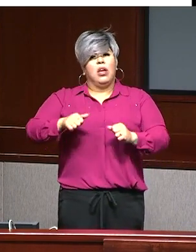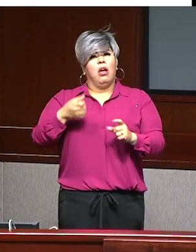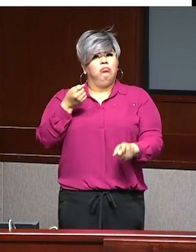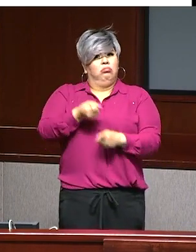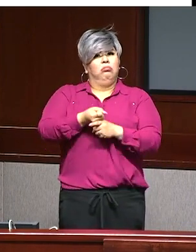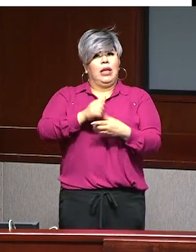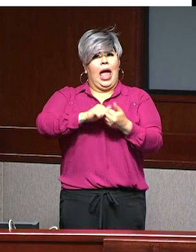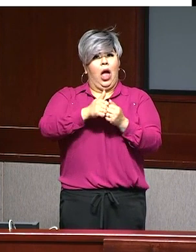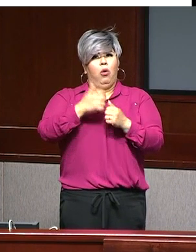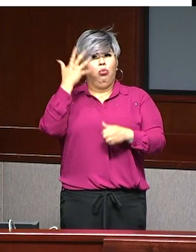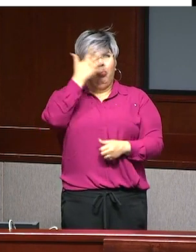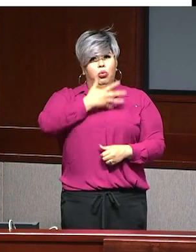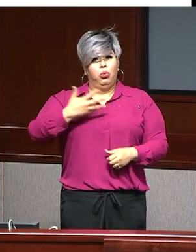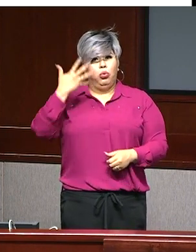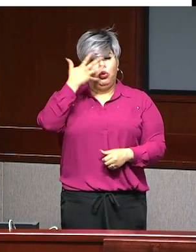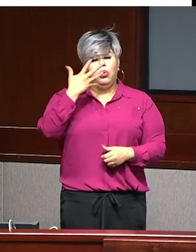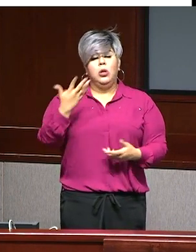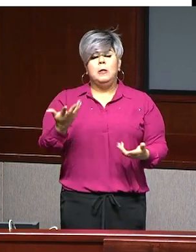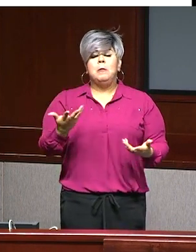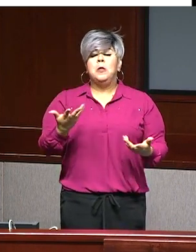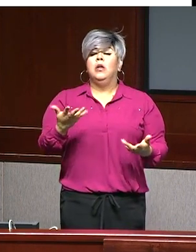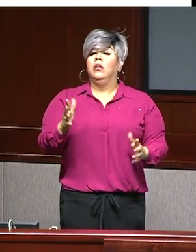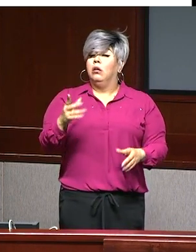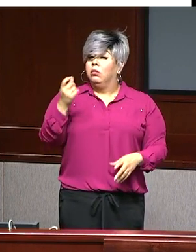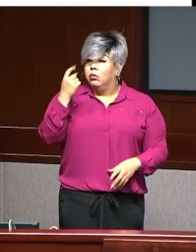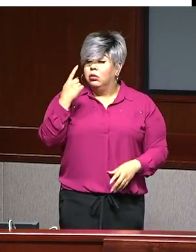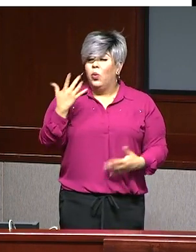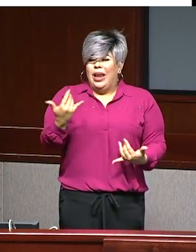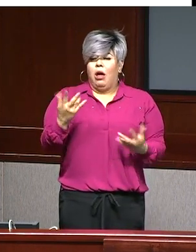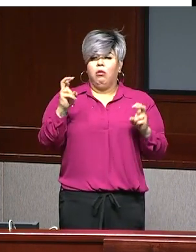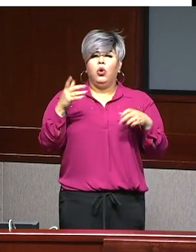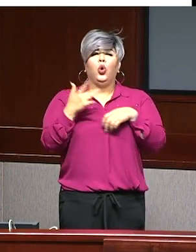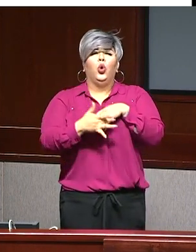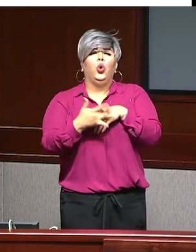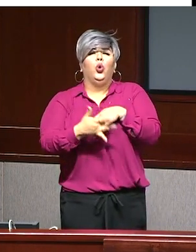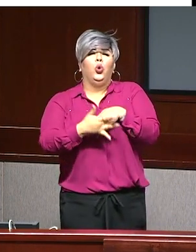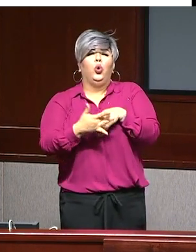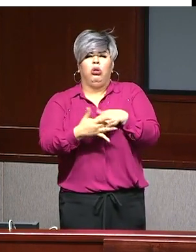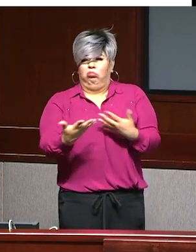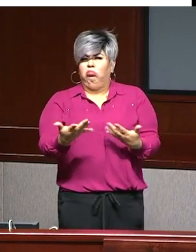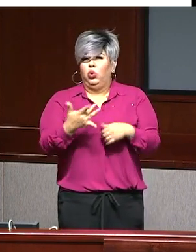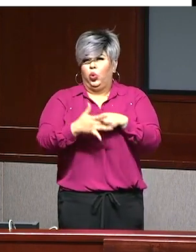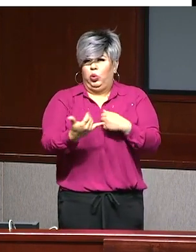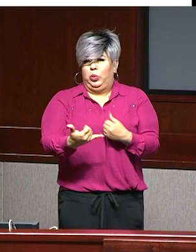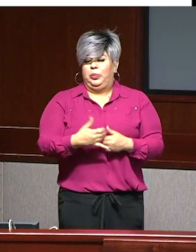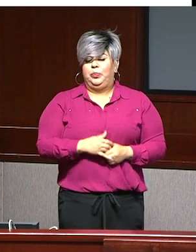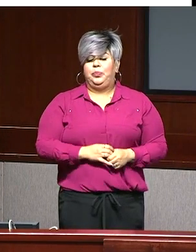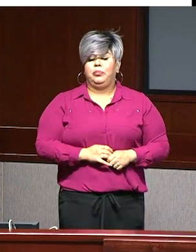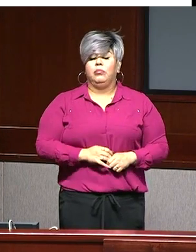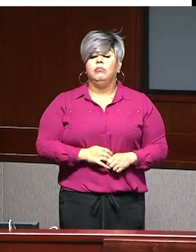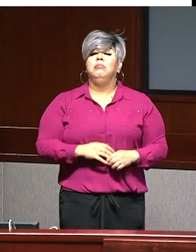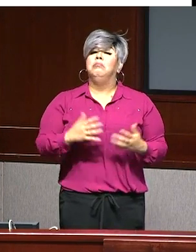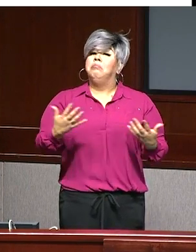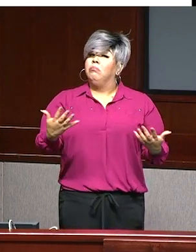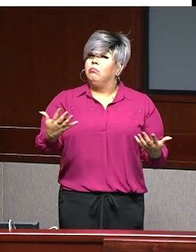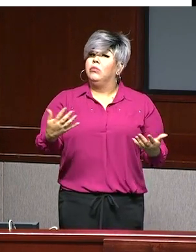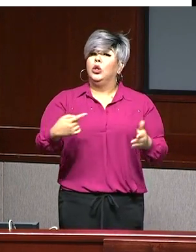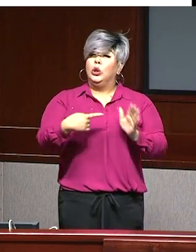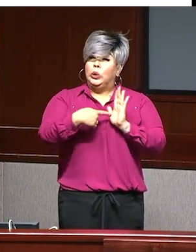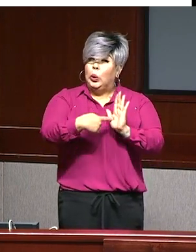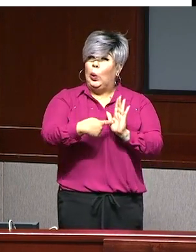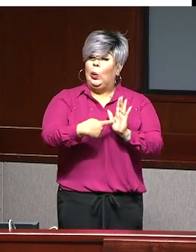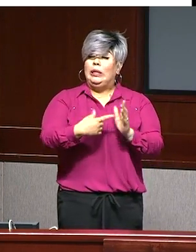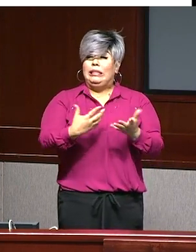And so it's early on, as you can see from the model itself, but it does show some